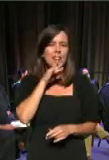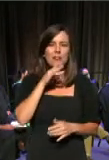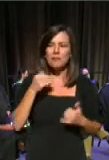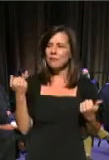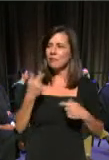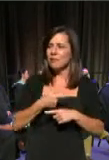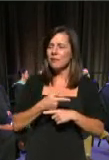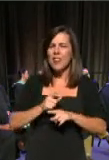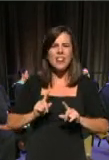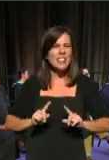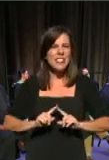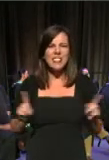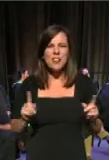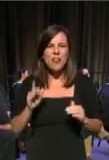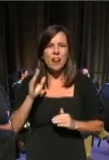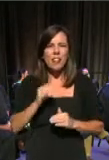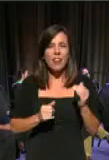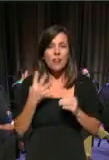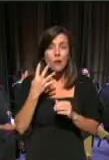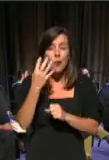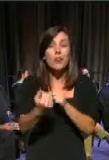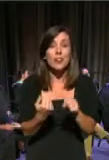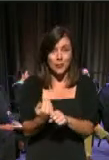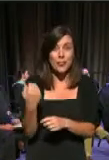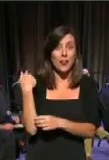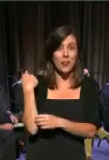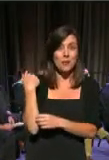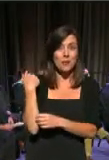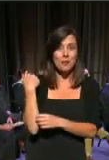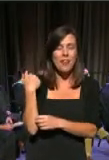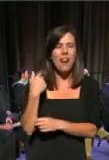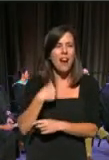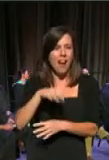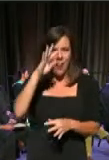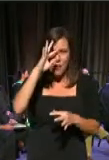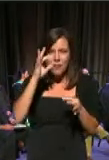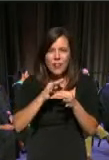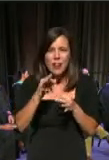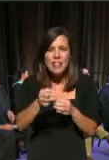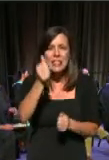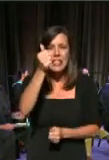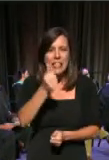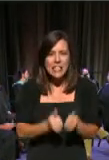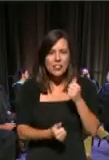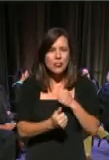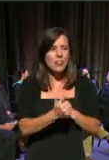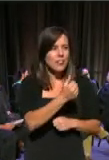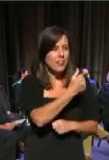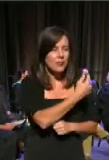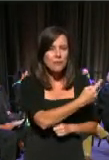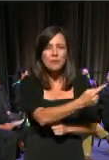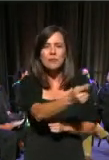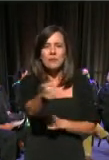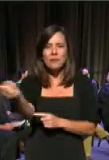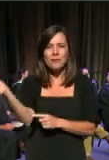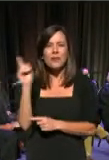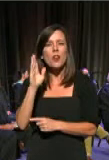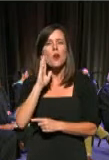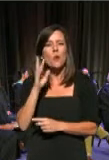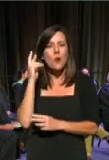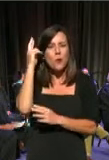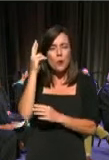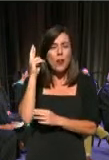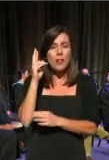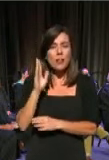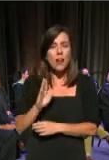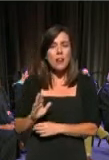are different from the ones from 4 years ago. I have faith that each and every one of you will realize that